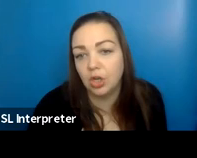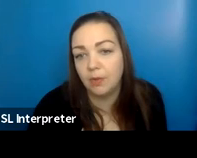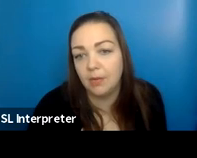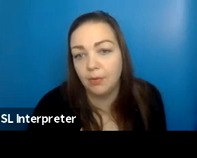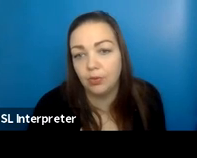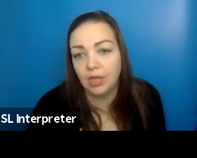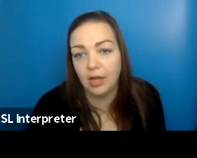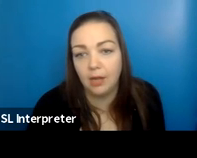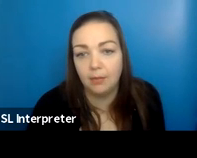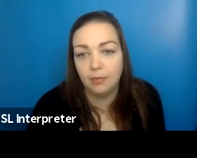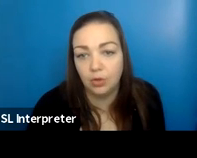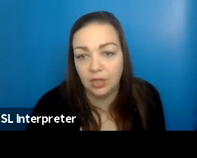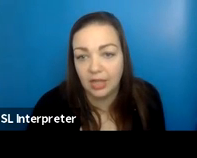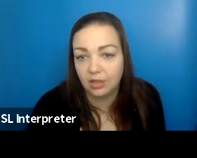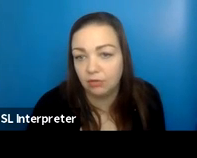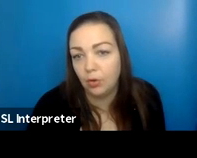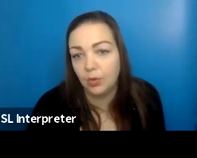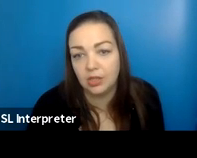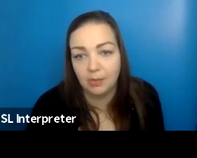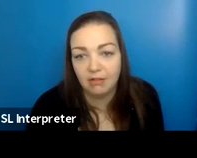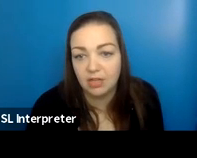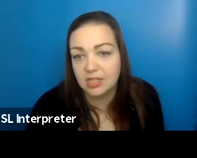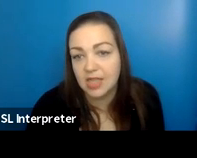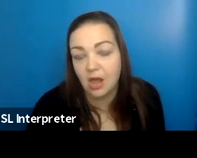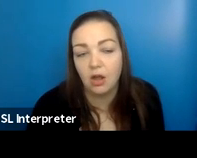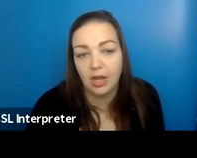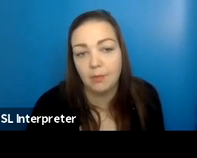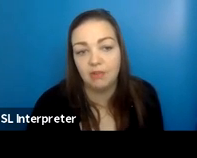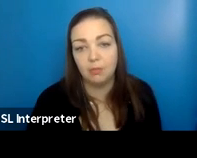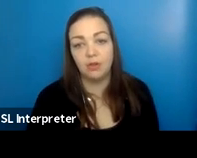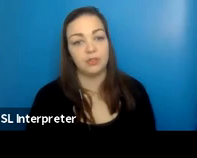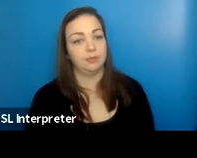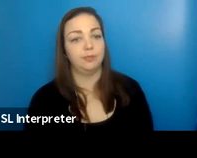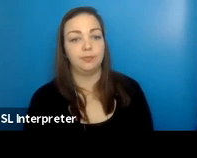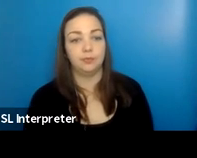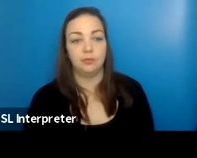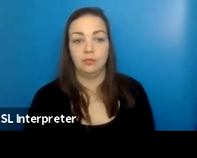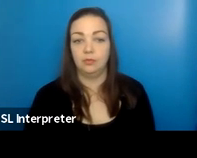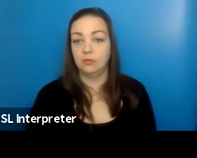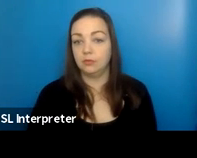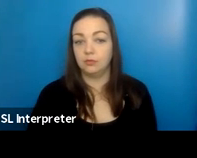visible and show people that you can get through and the barriers there can be removed.